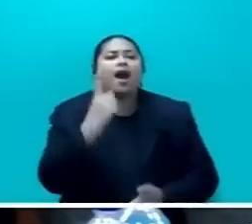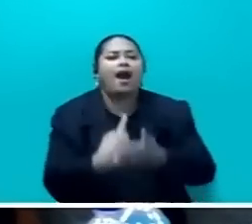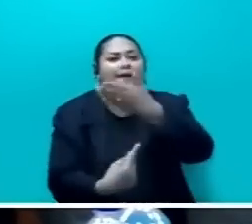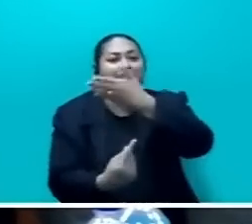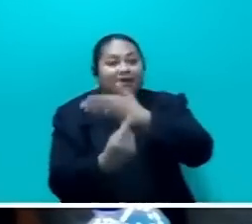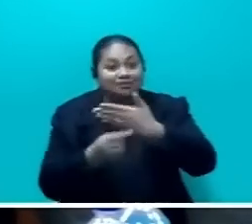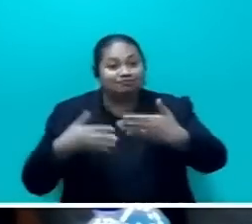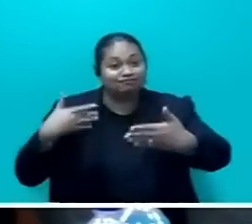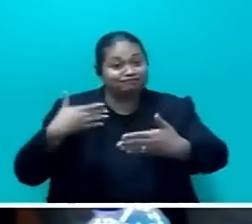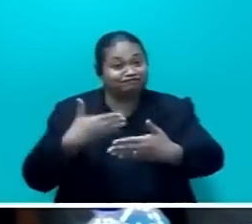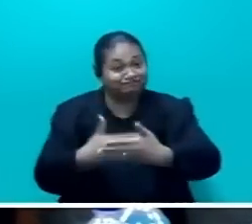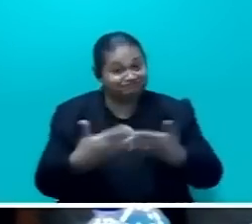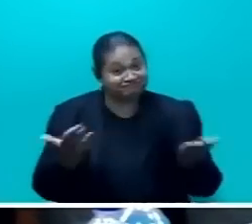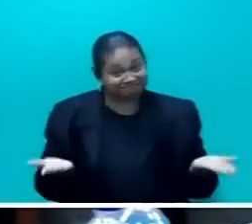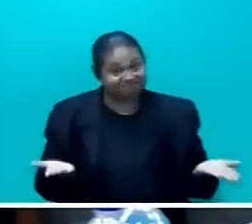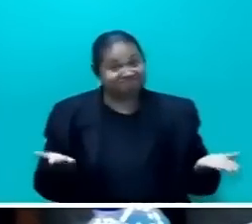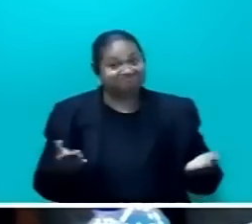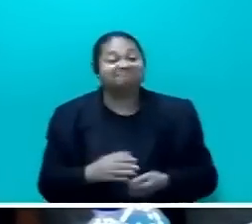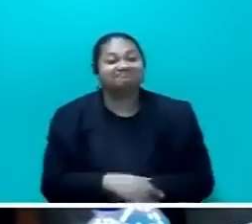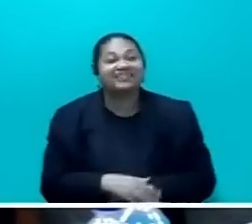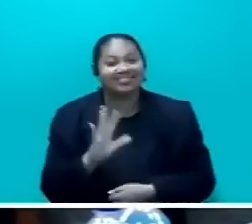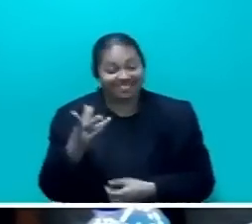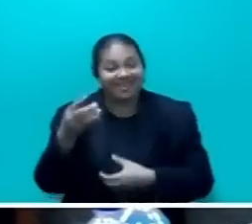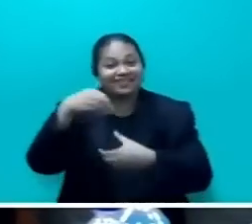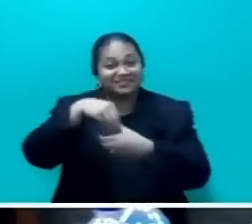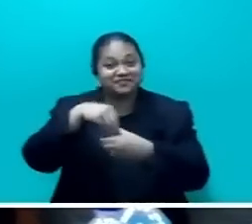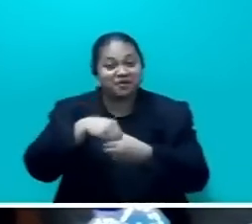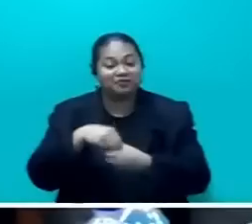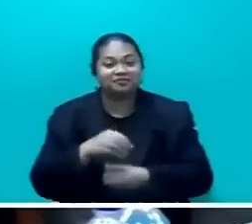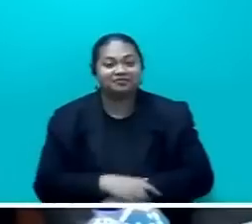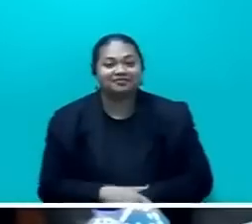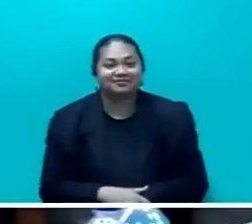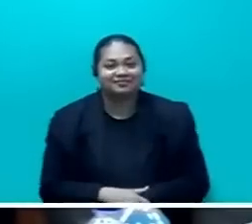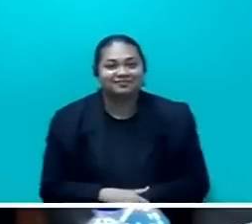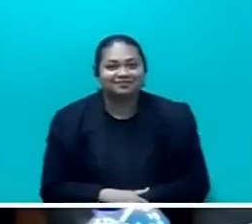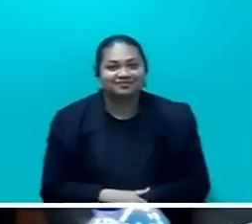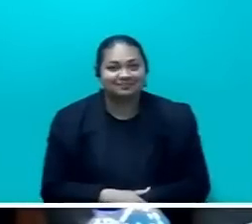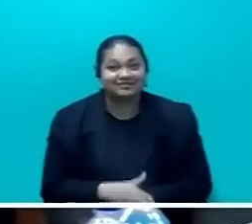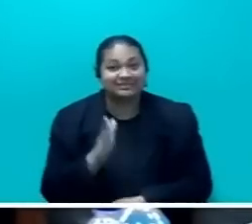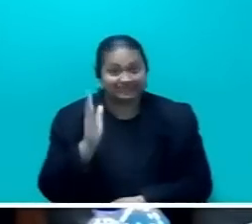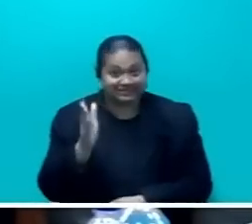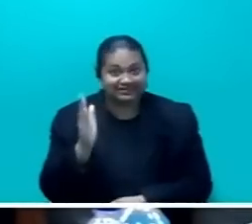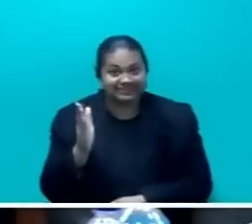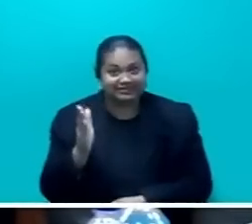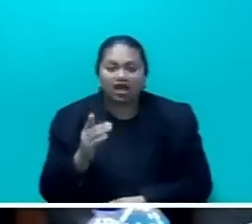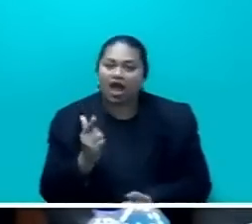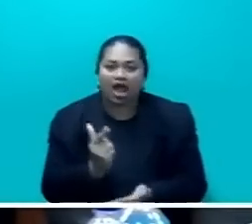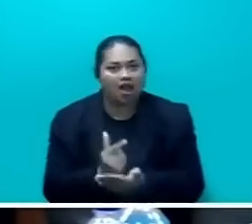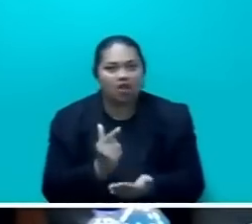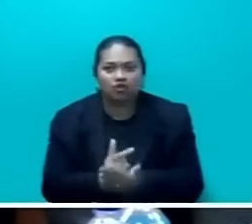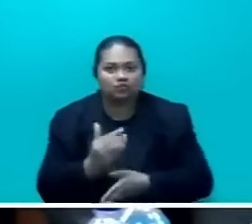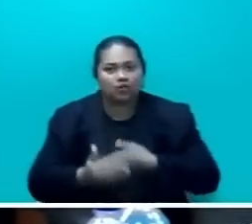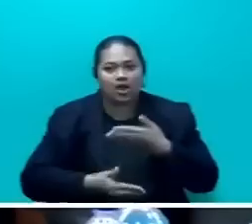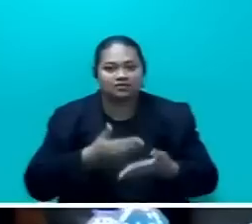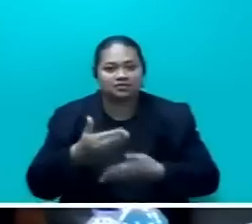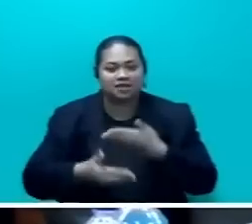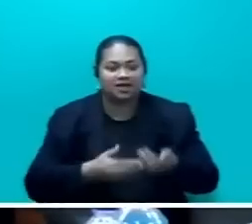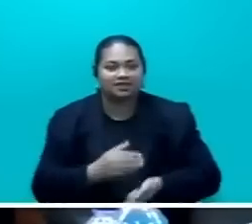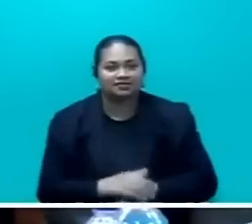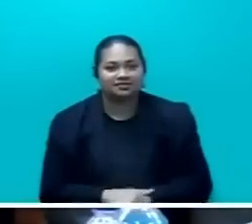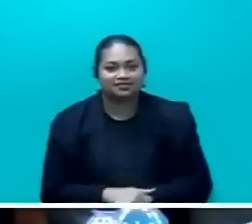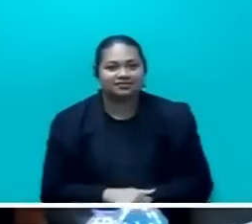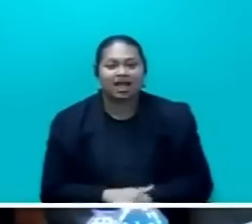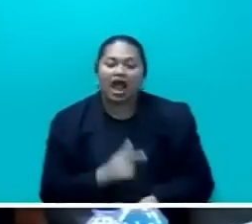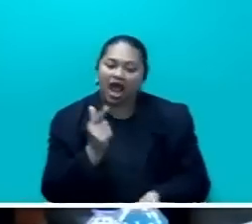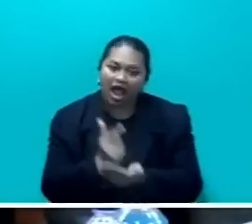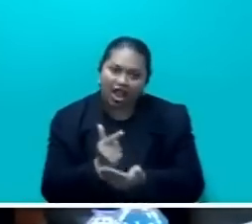he was involved in it. And Mr. Speaker, he has a lot to explain. He has a lot